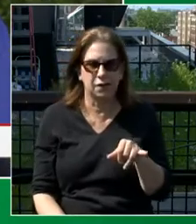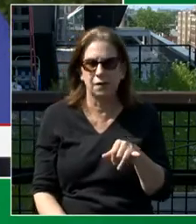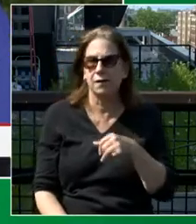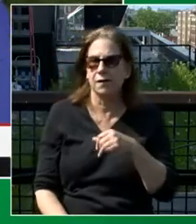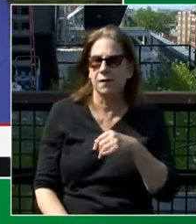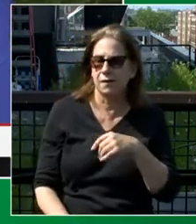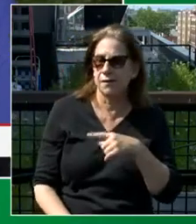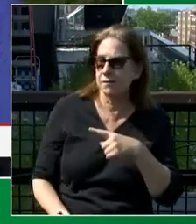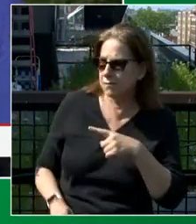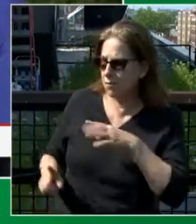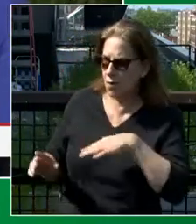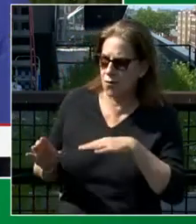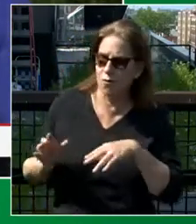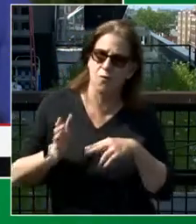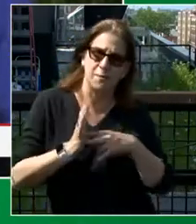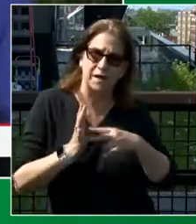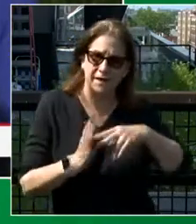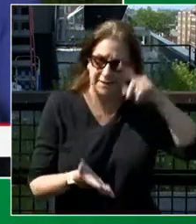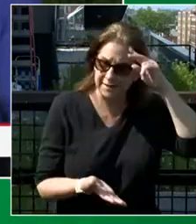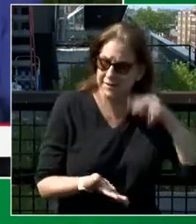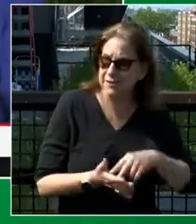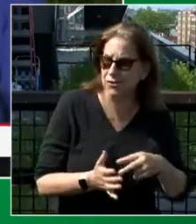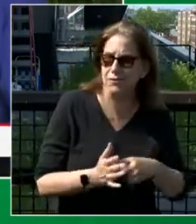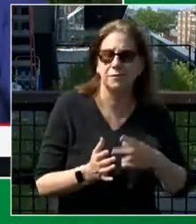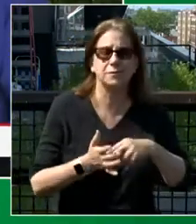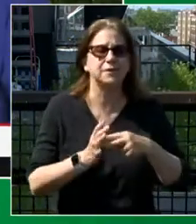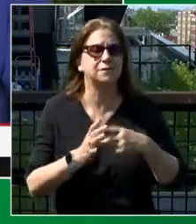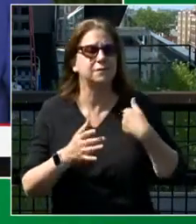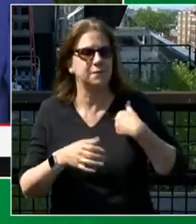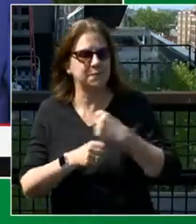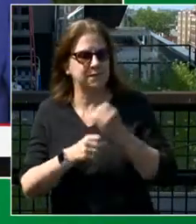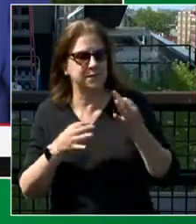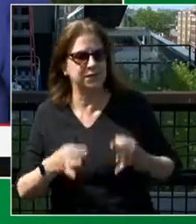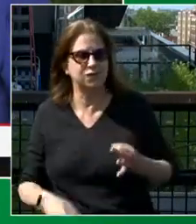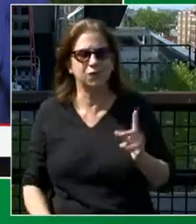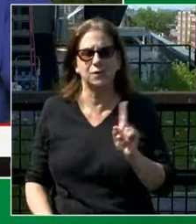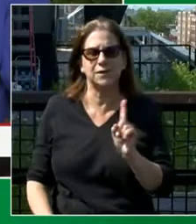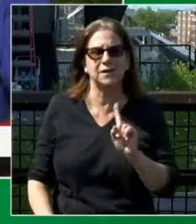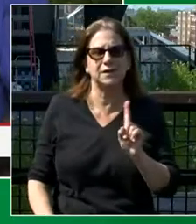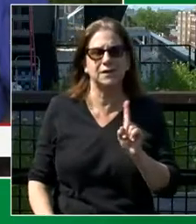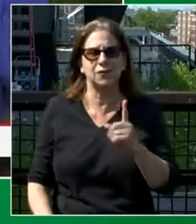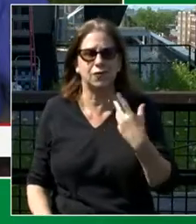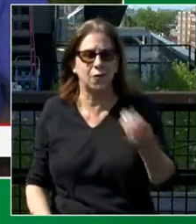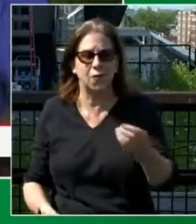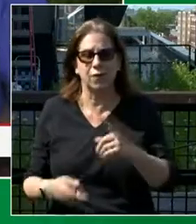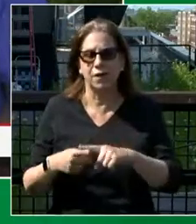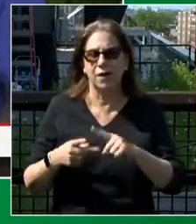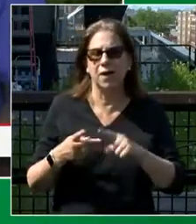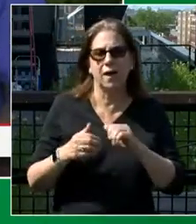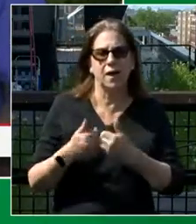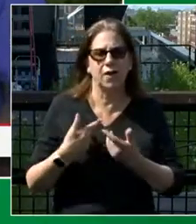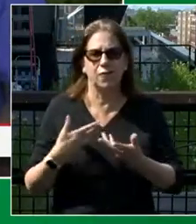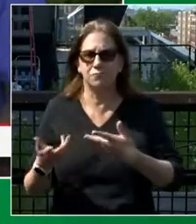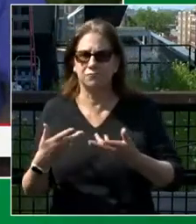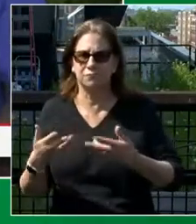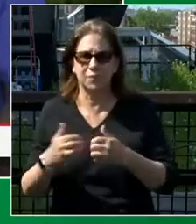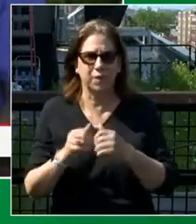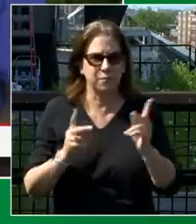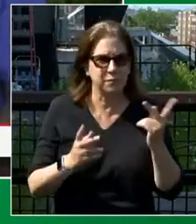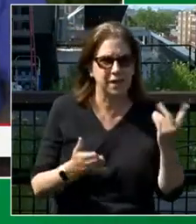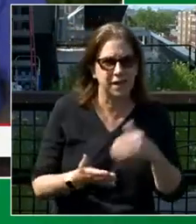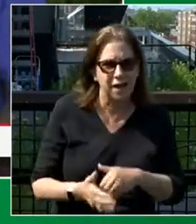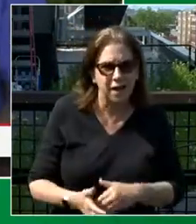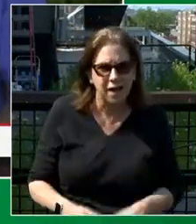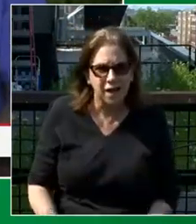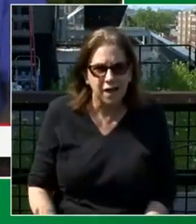Absolutely. Re-experience, how you engage and are in present company. Absolutely. Company with other people.